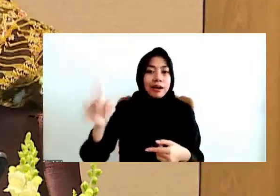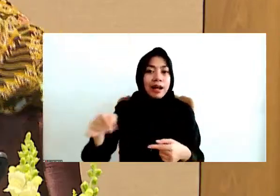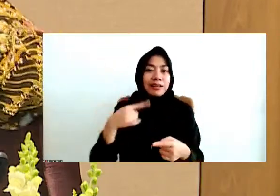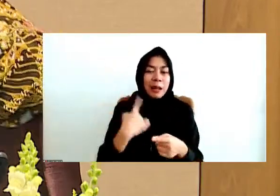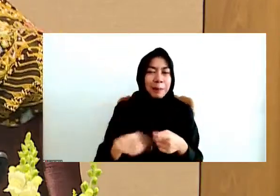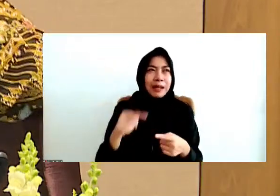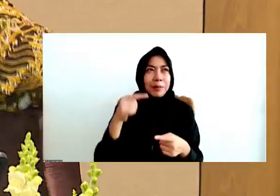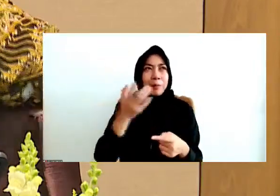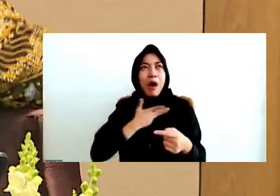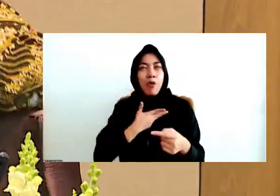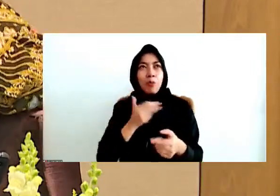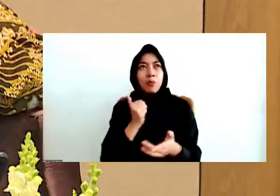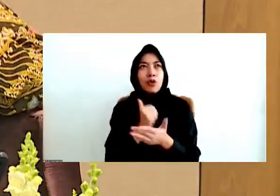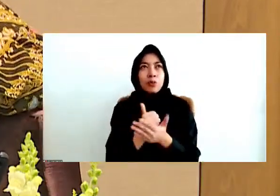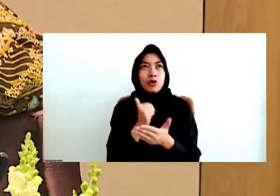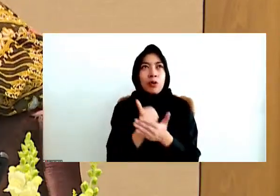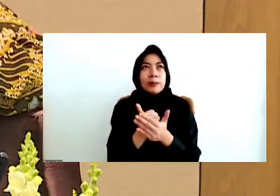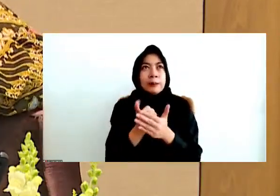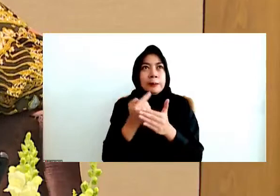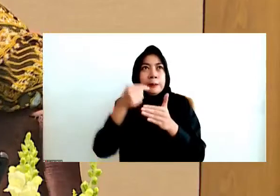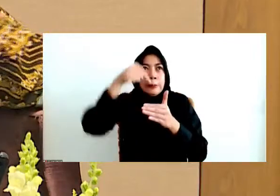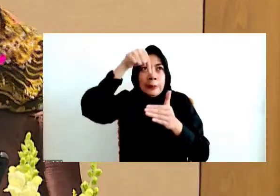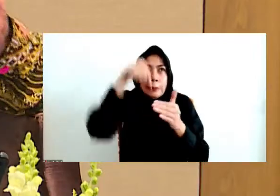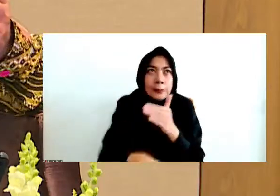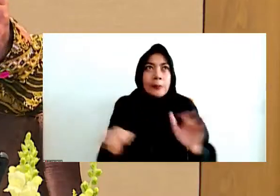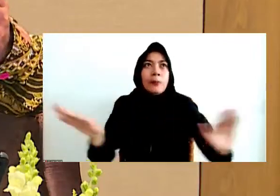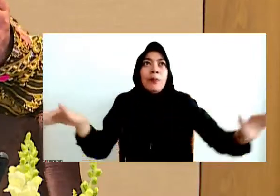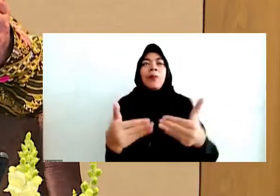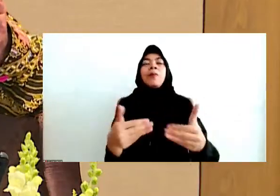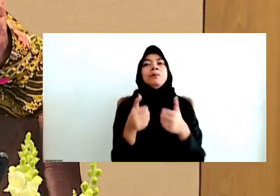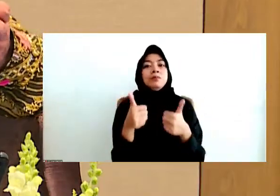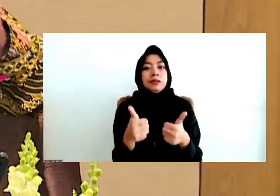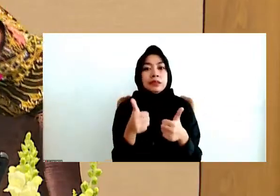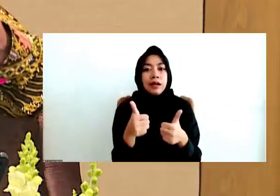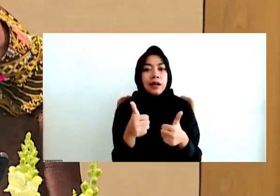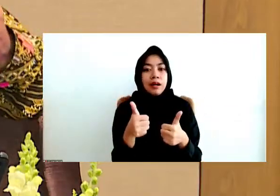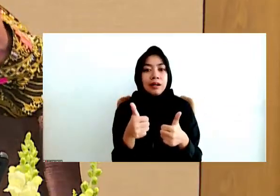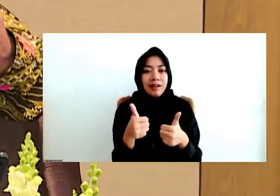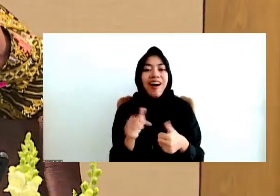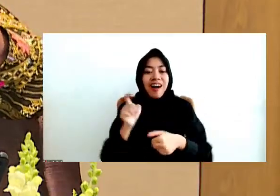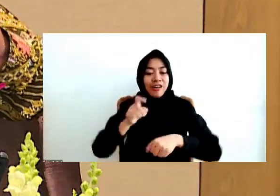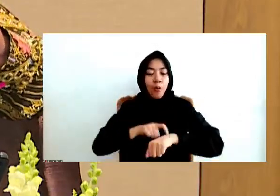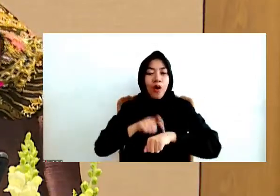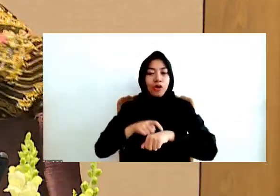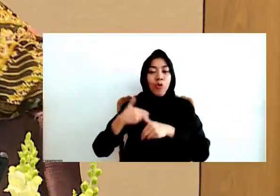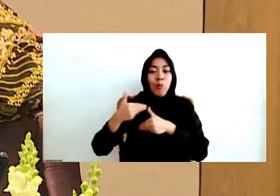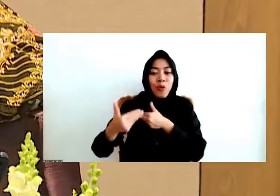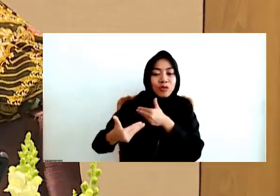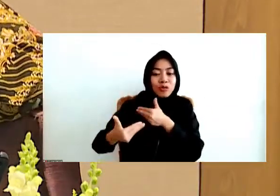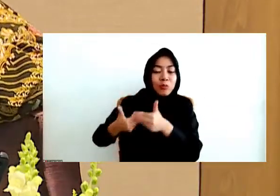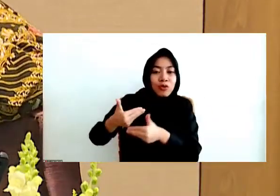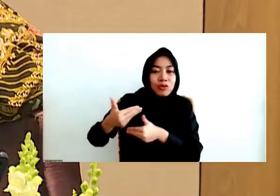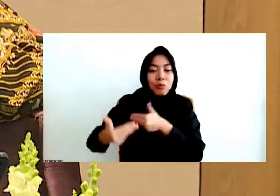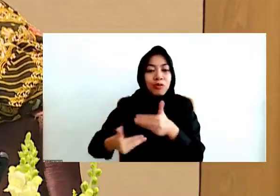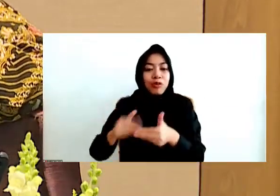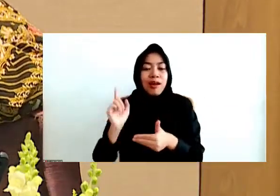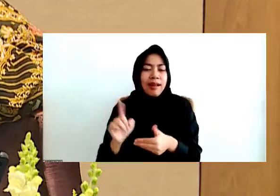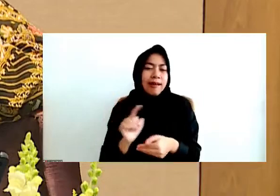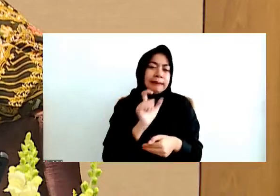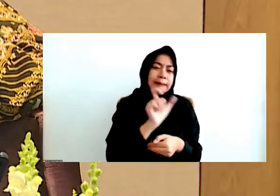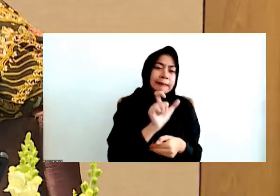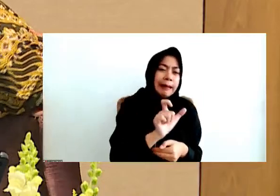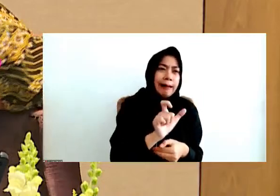it will take some time to, if we like, to also create a new measures, a new